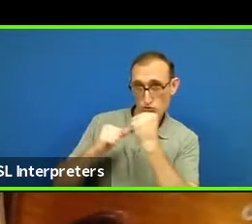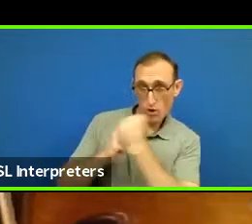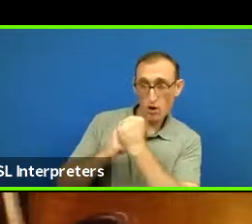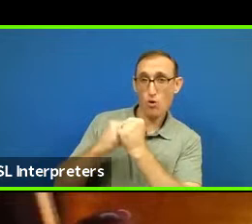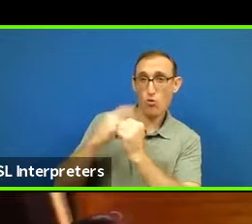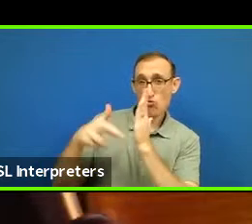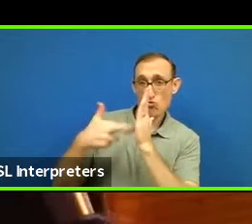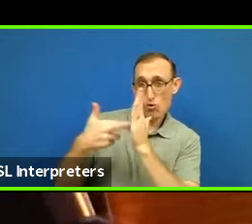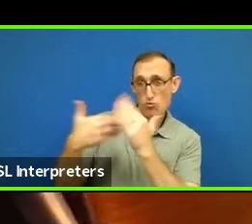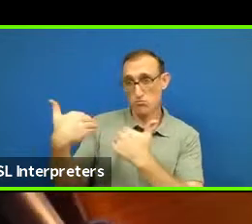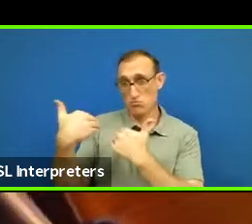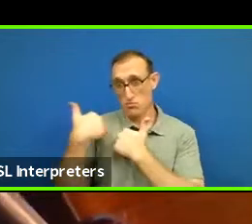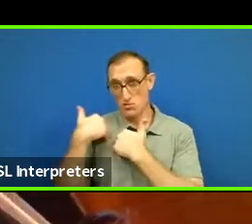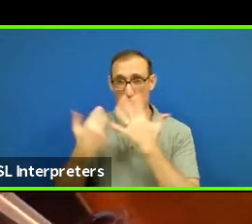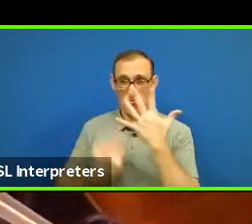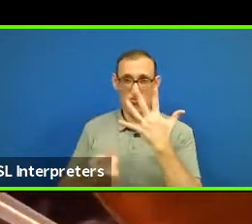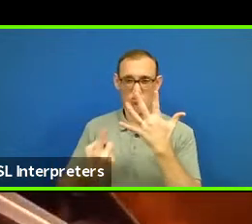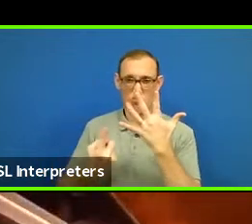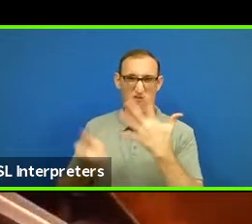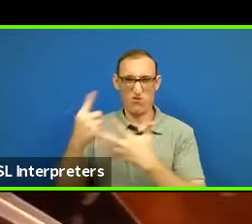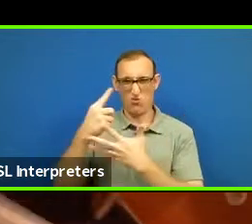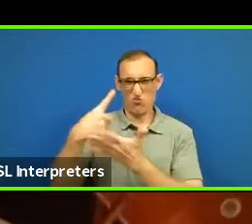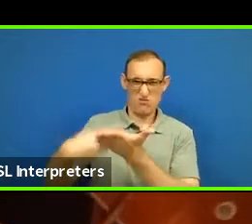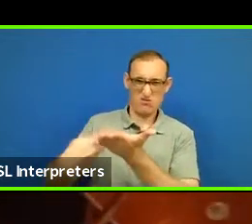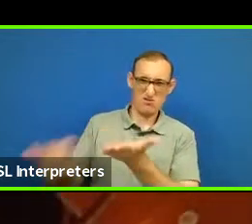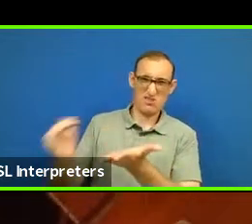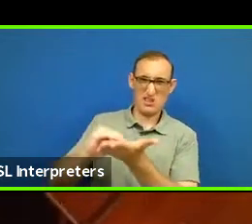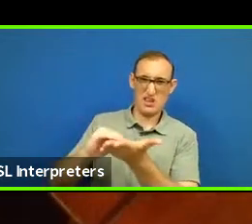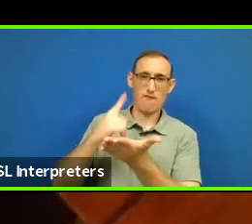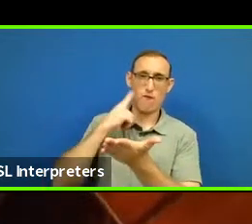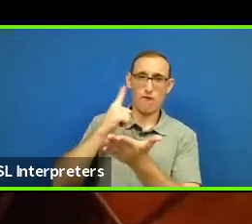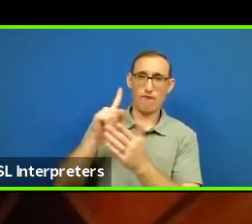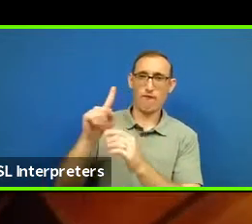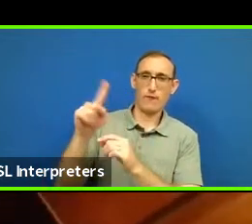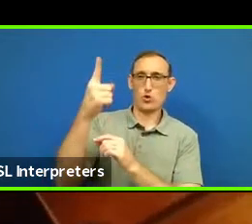part of our first semester, first quarter next year?